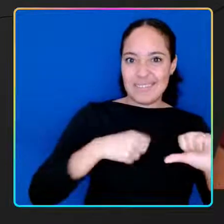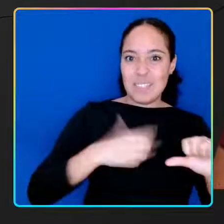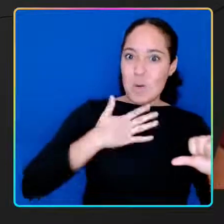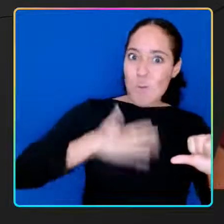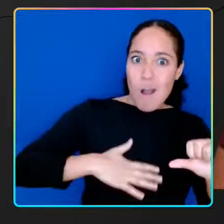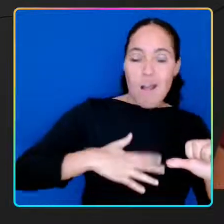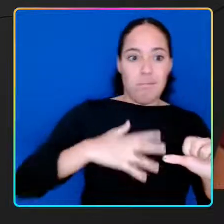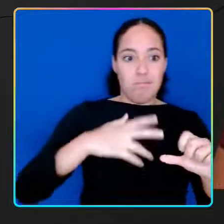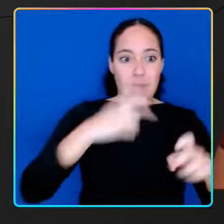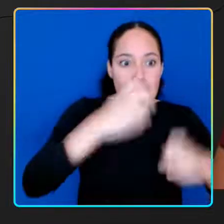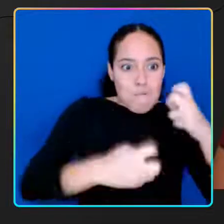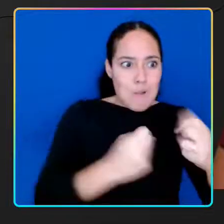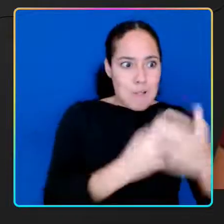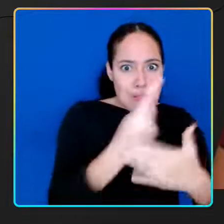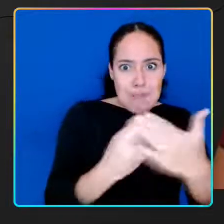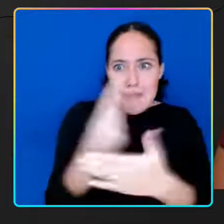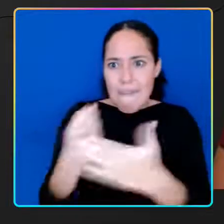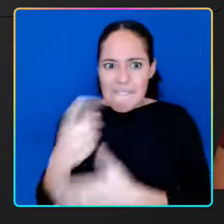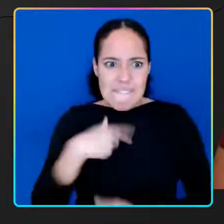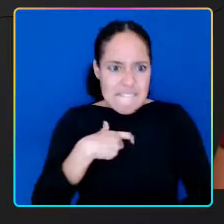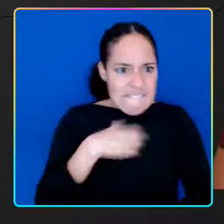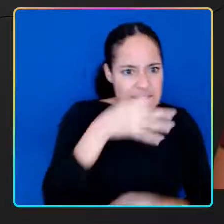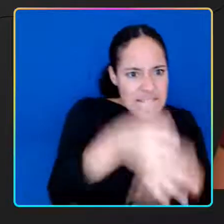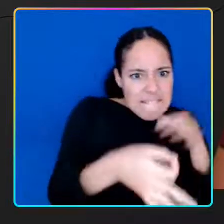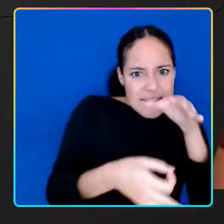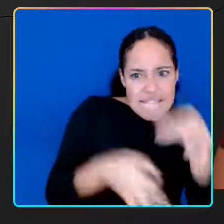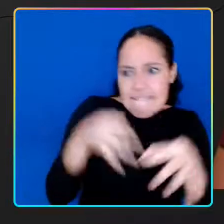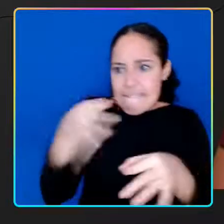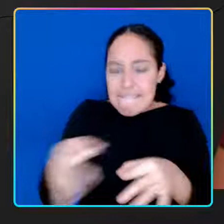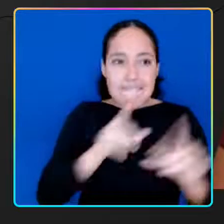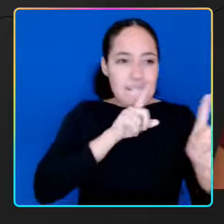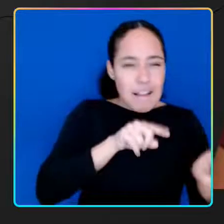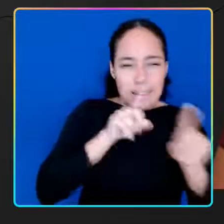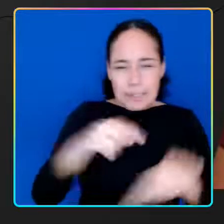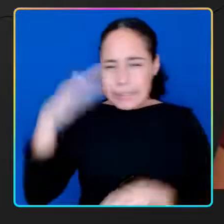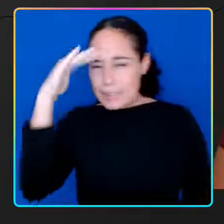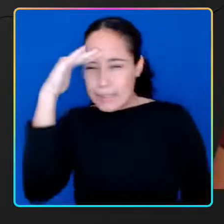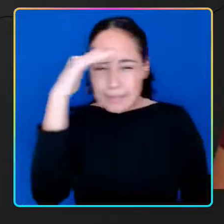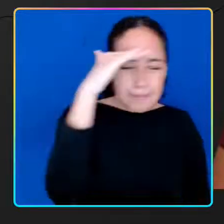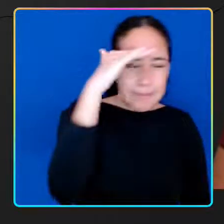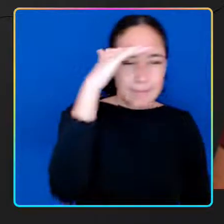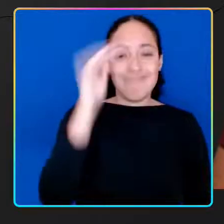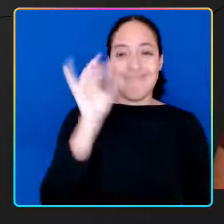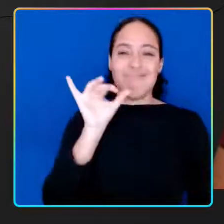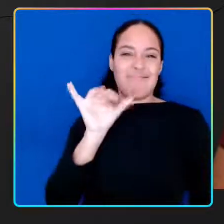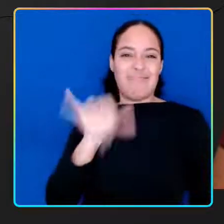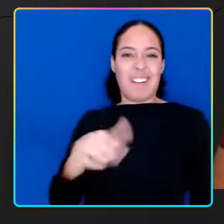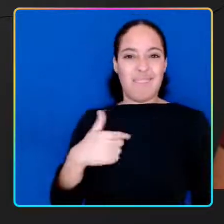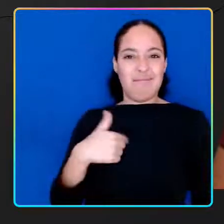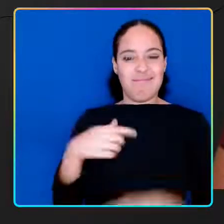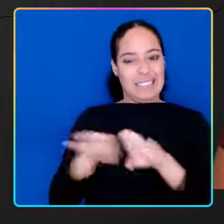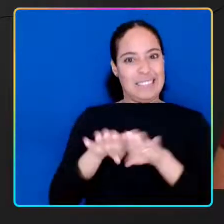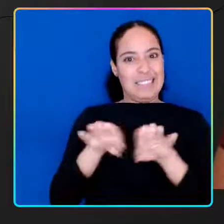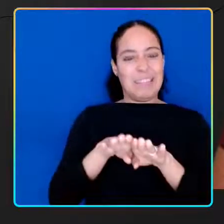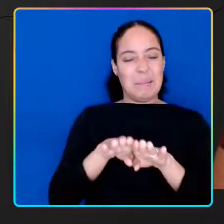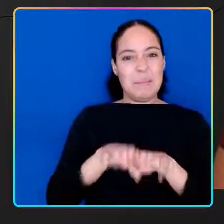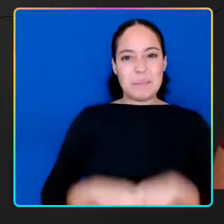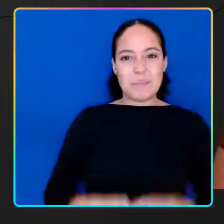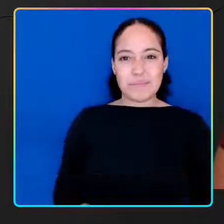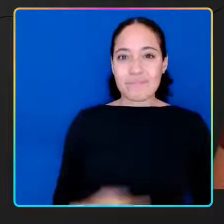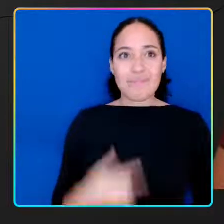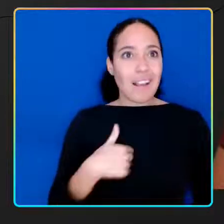or ask a question and prove it's true, sort of thing, or consider all the different elements of it.